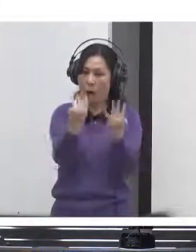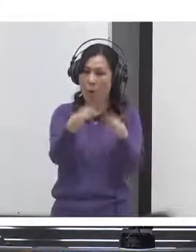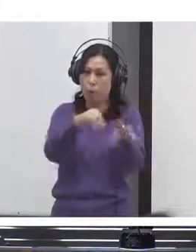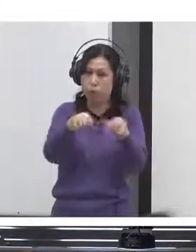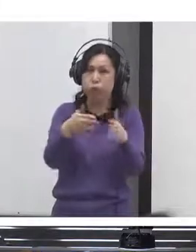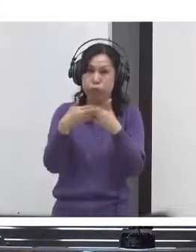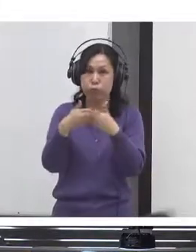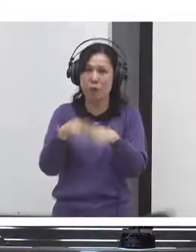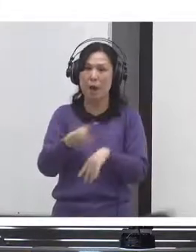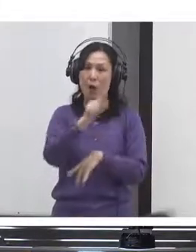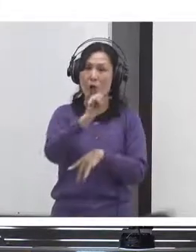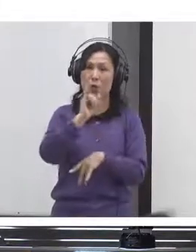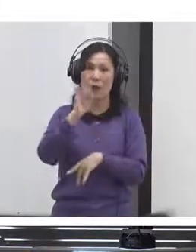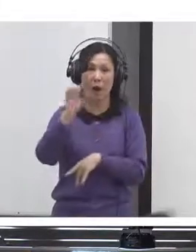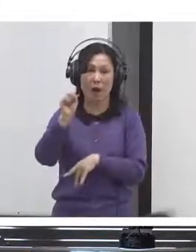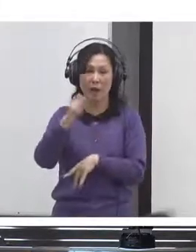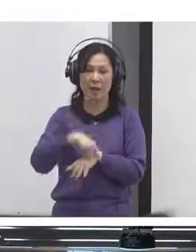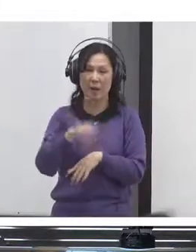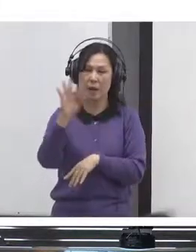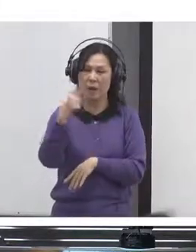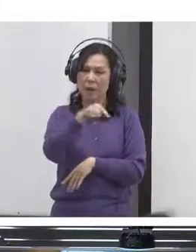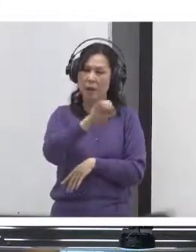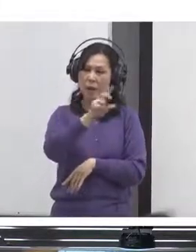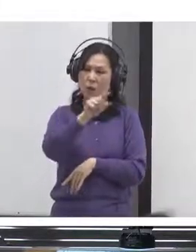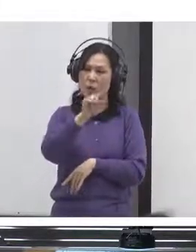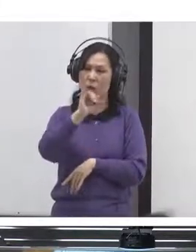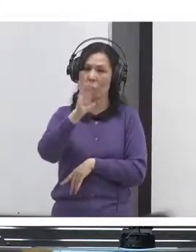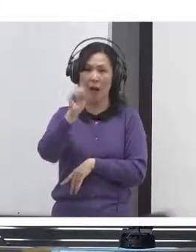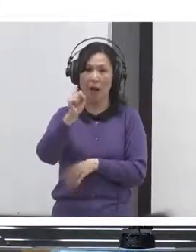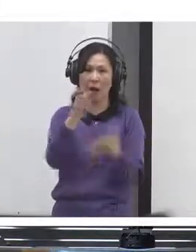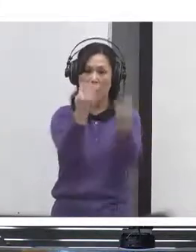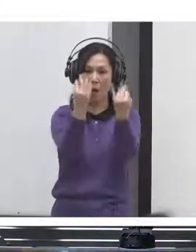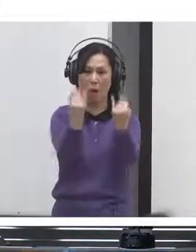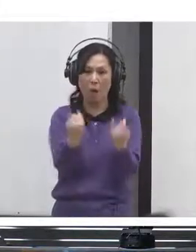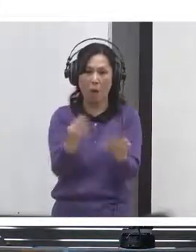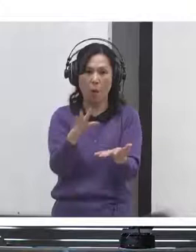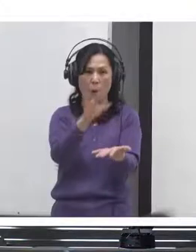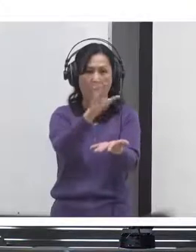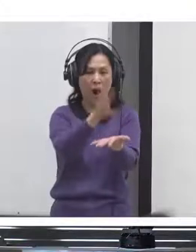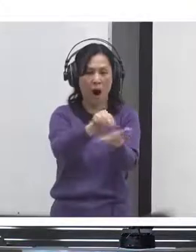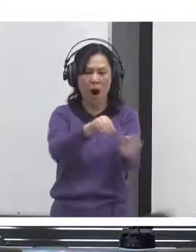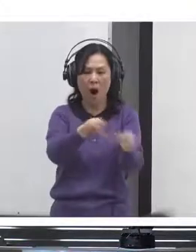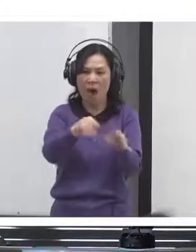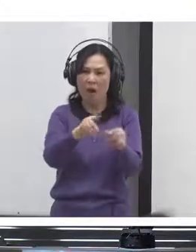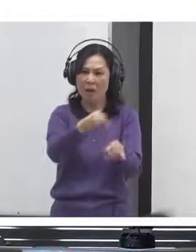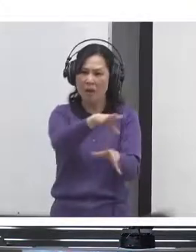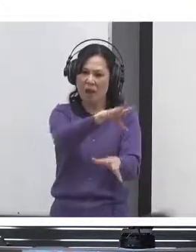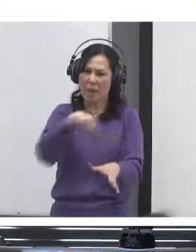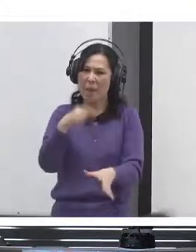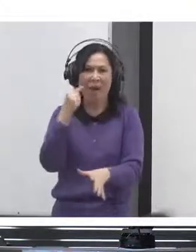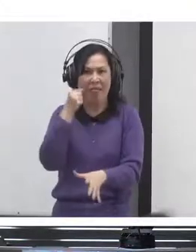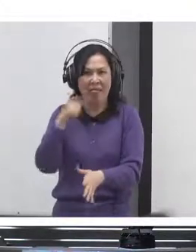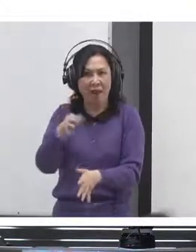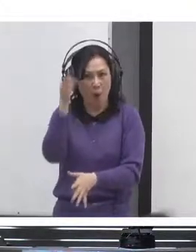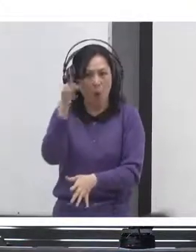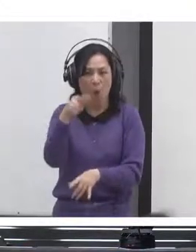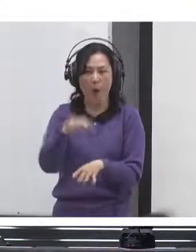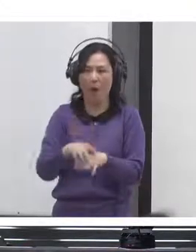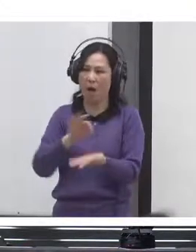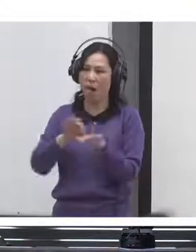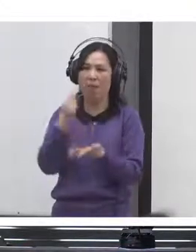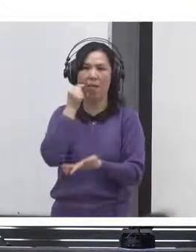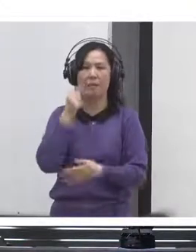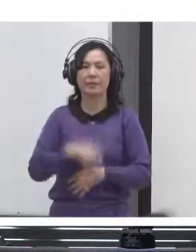accessible. They are expensive commercial products and difficult to use. On the other hand, there are new technologies that